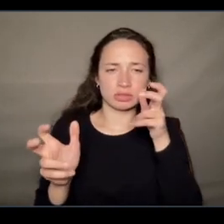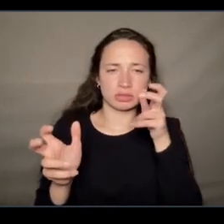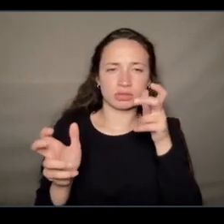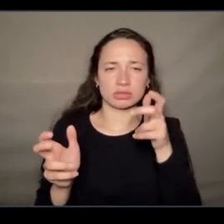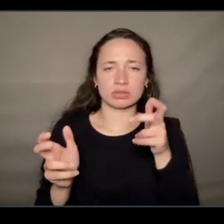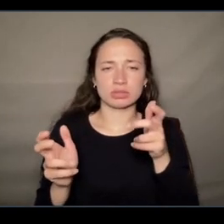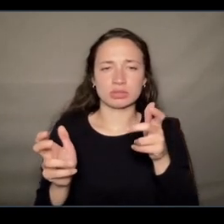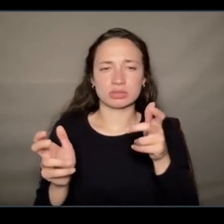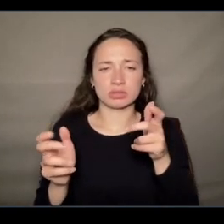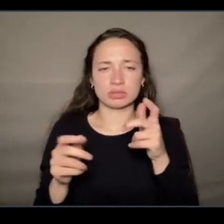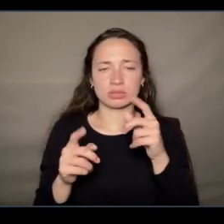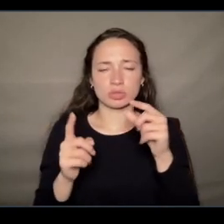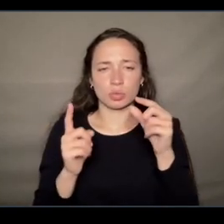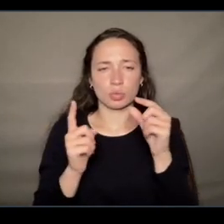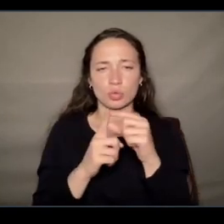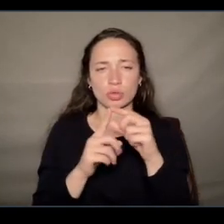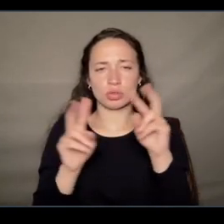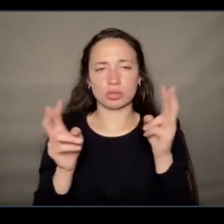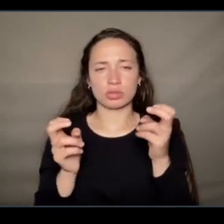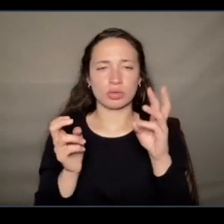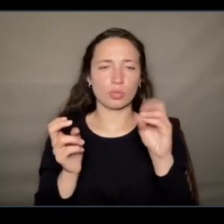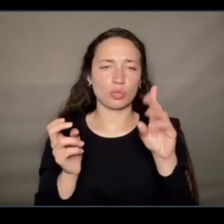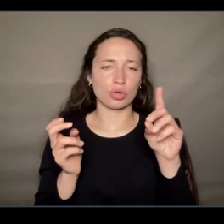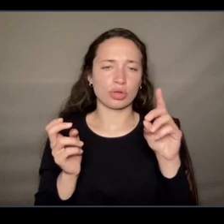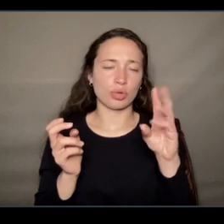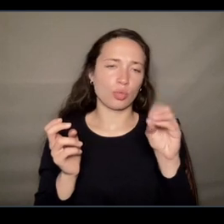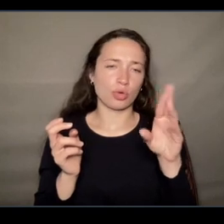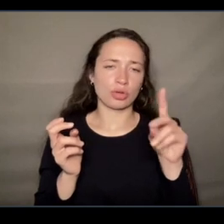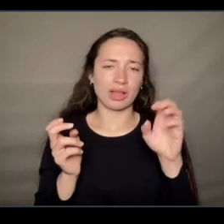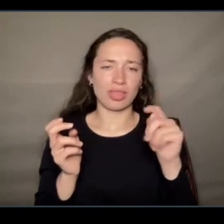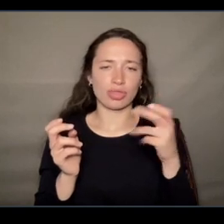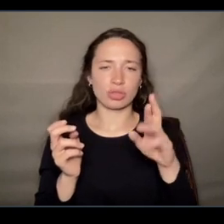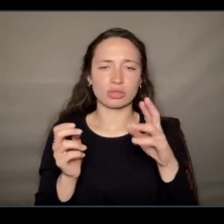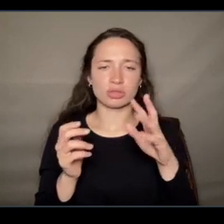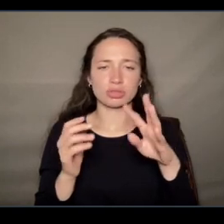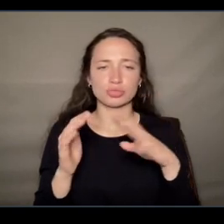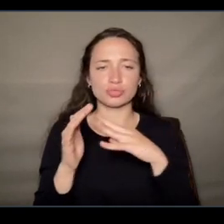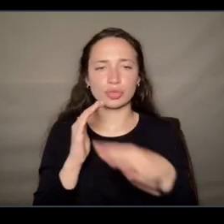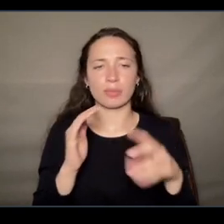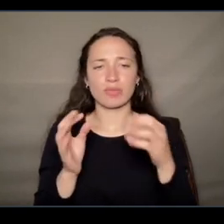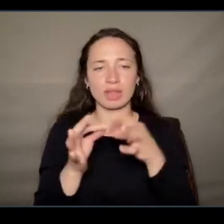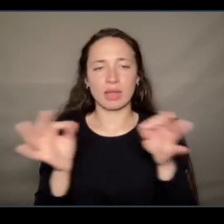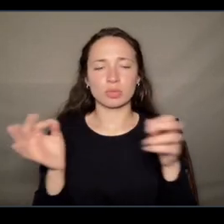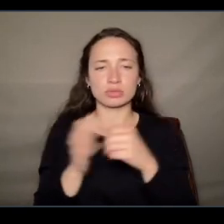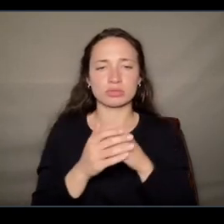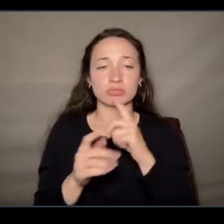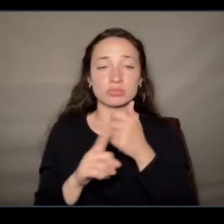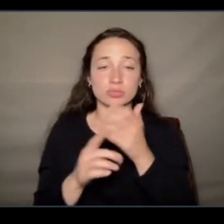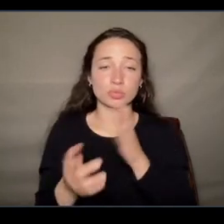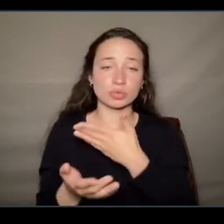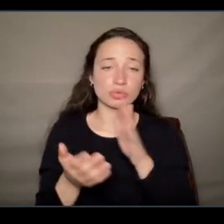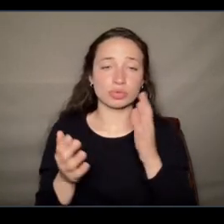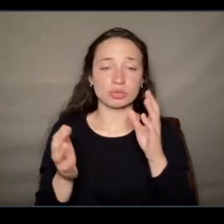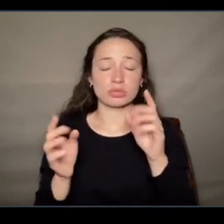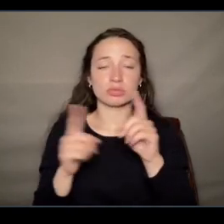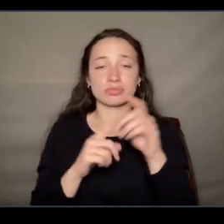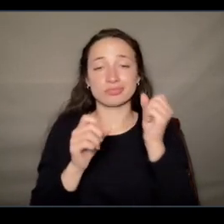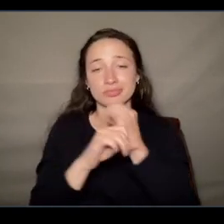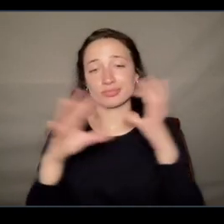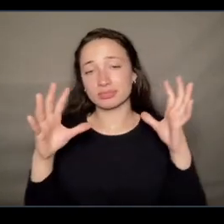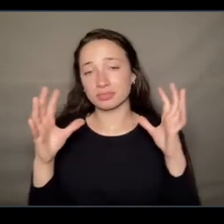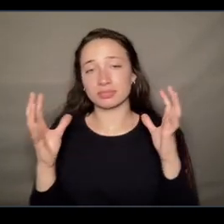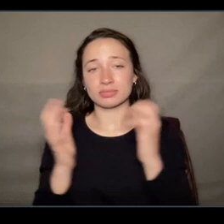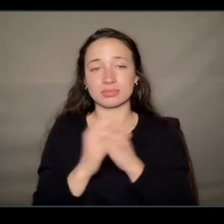to a sort of word ether, a stream of language, which is musical as well